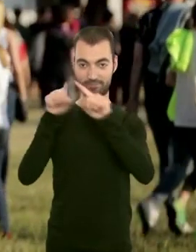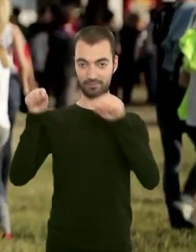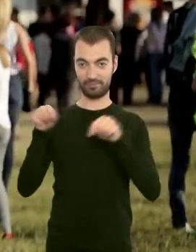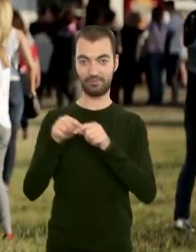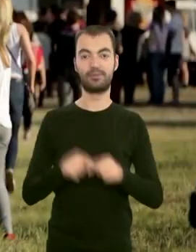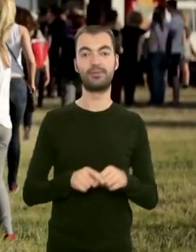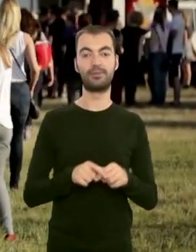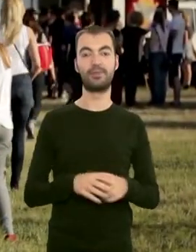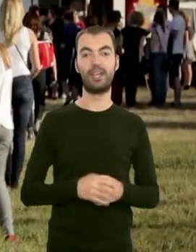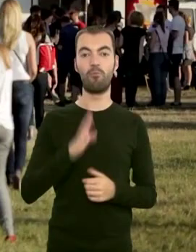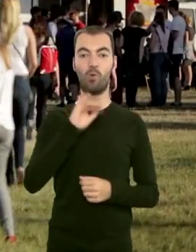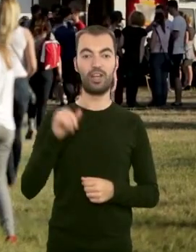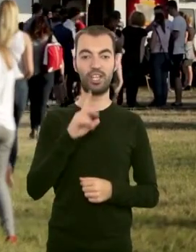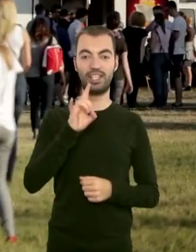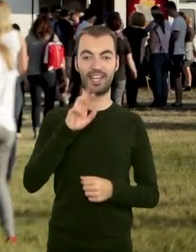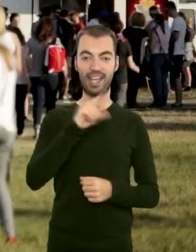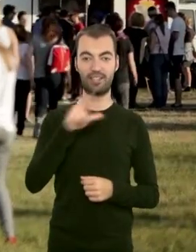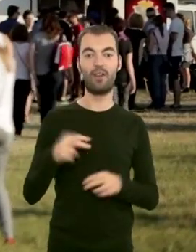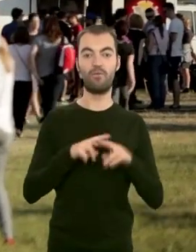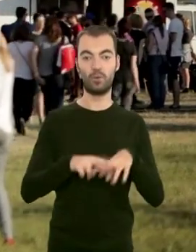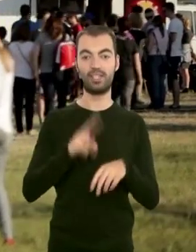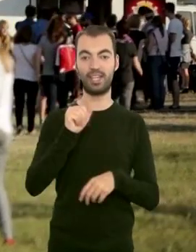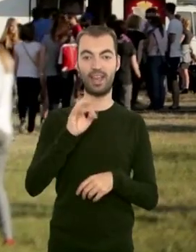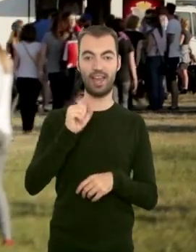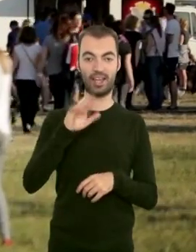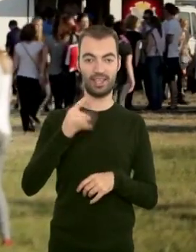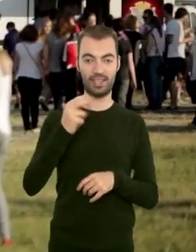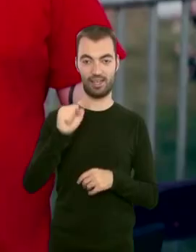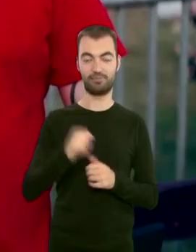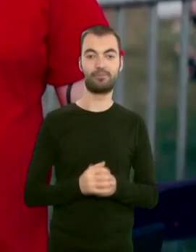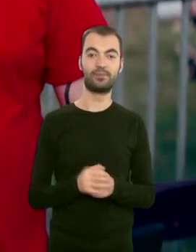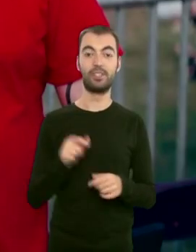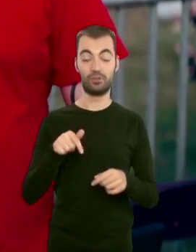telegram, the one telegram... Boisier Grigiel, Katarinka Foundation.